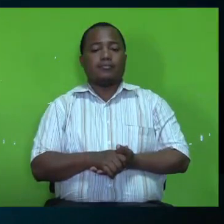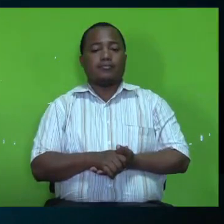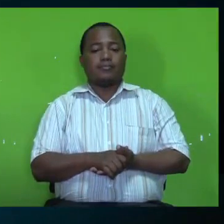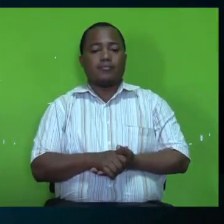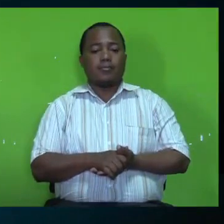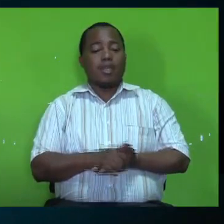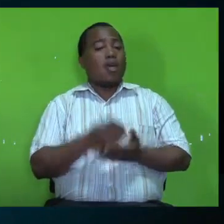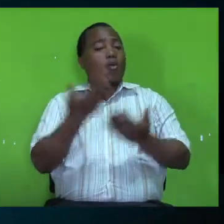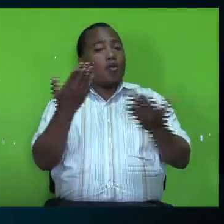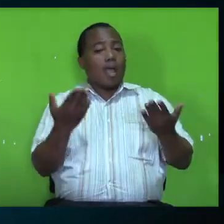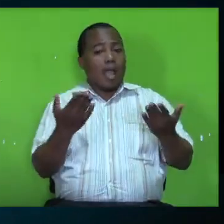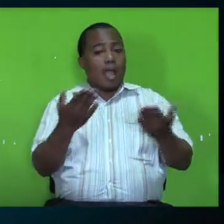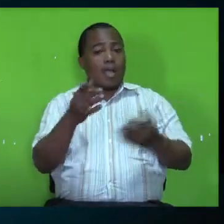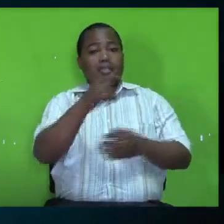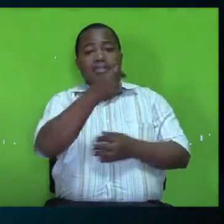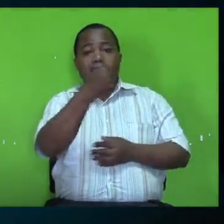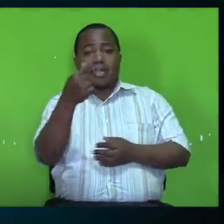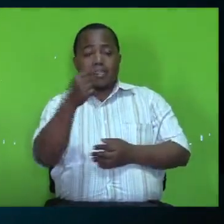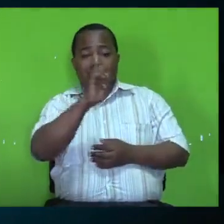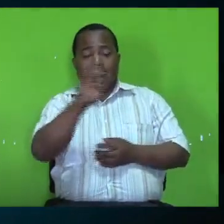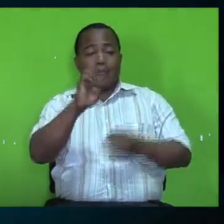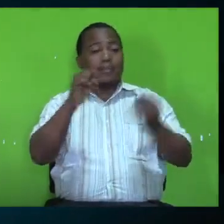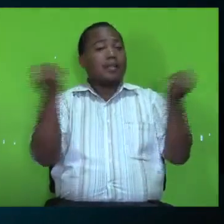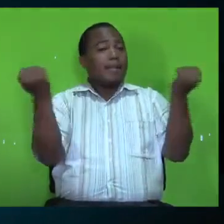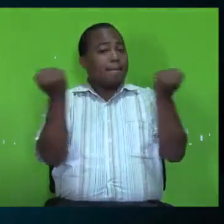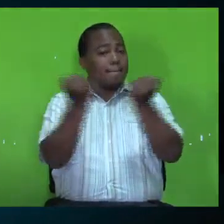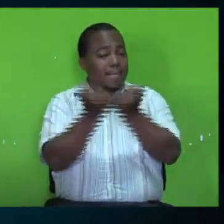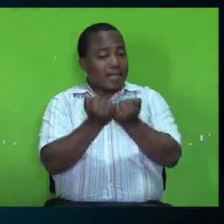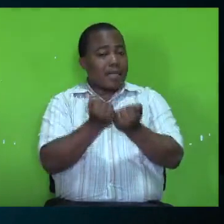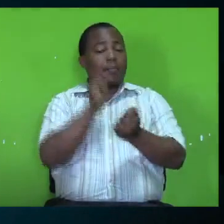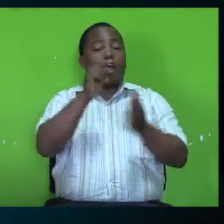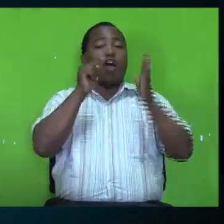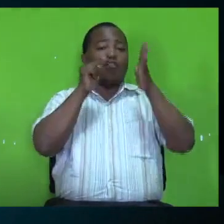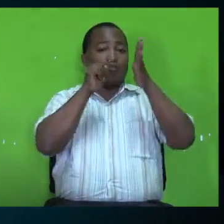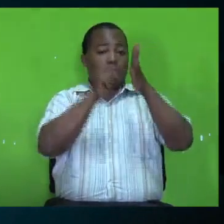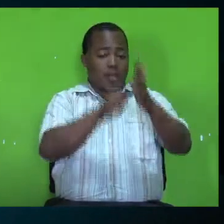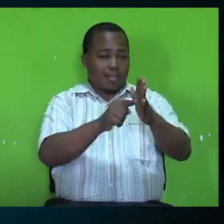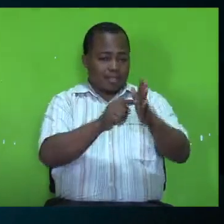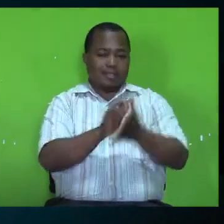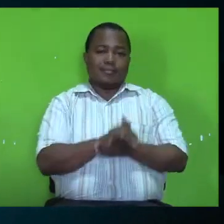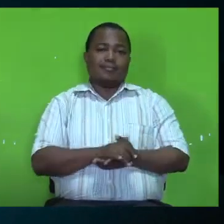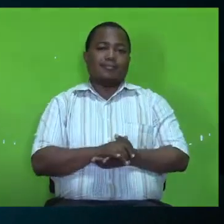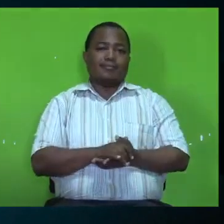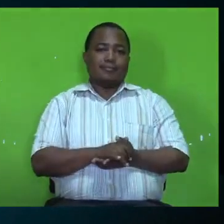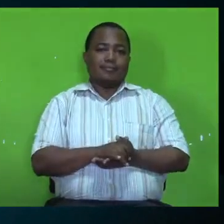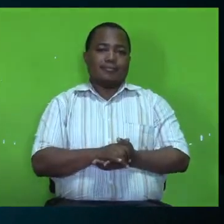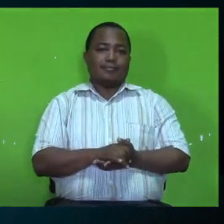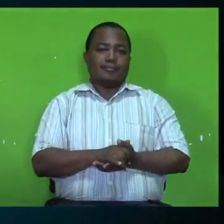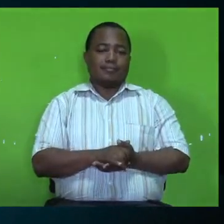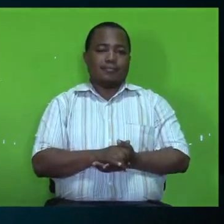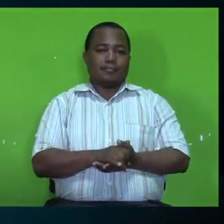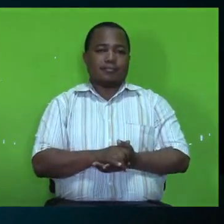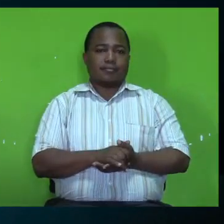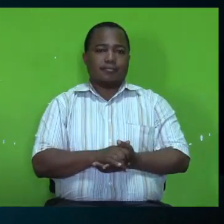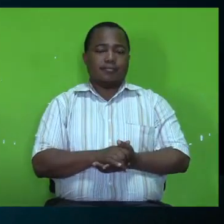while trackhead elements is made up of pointed ends.